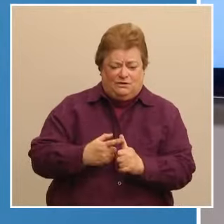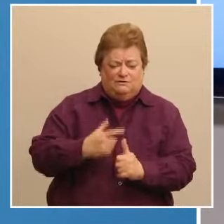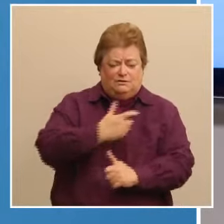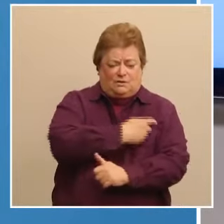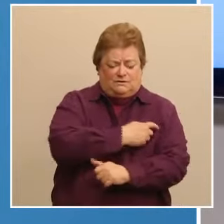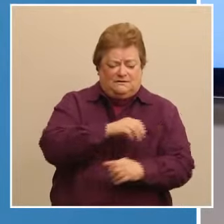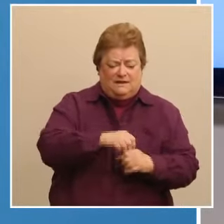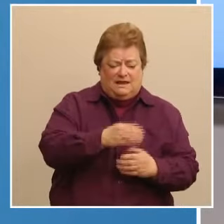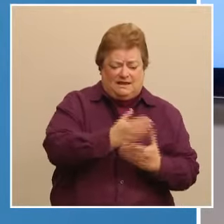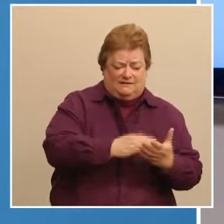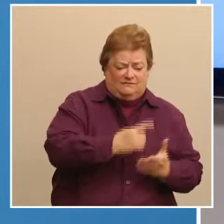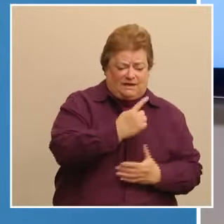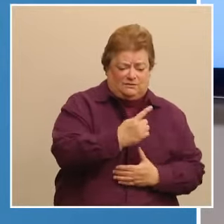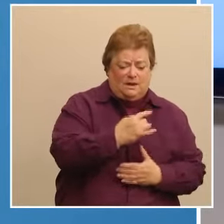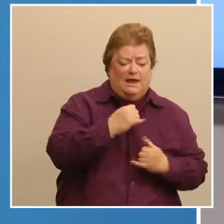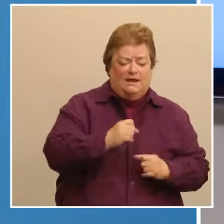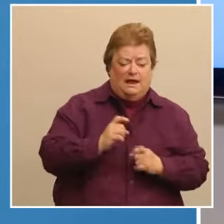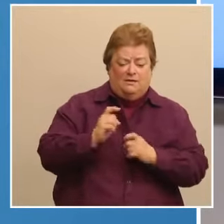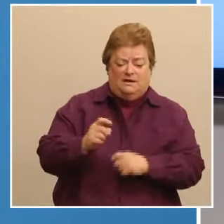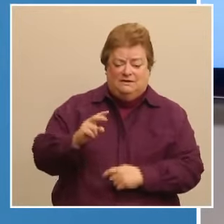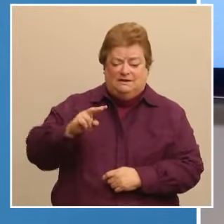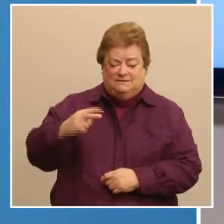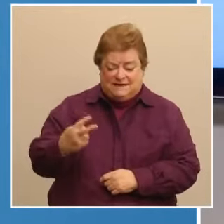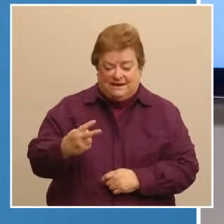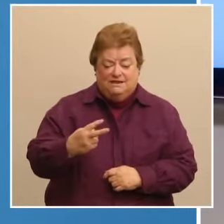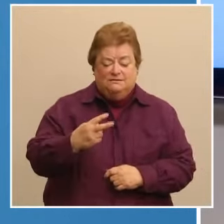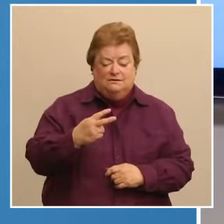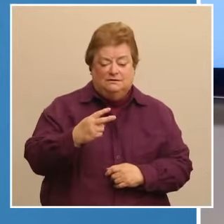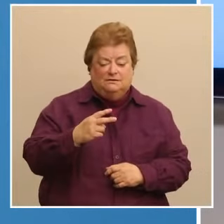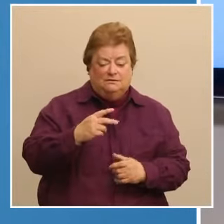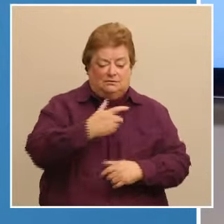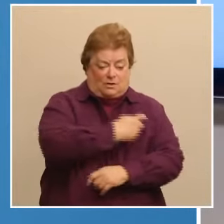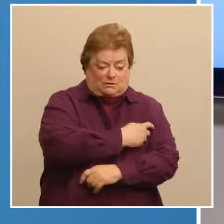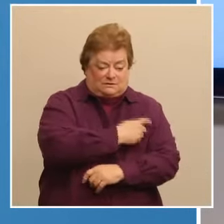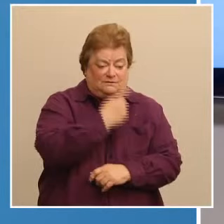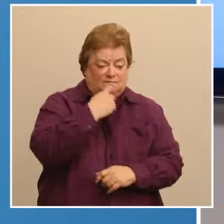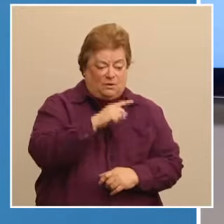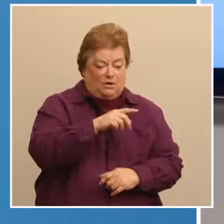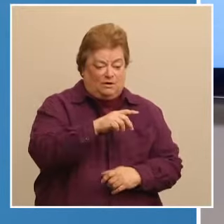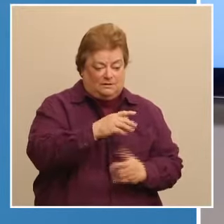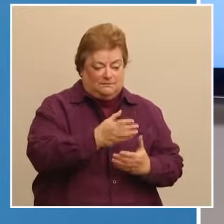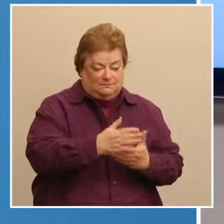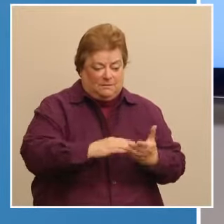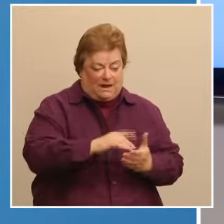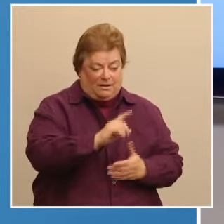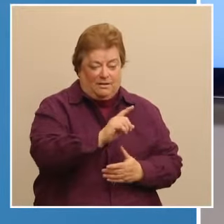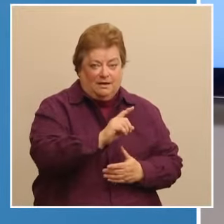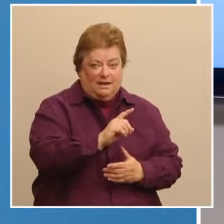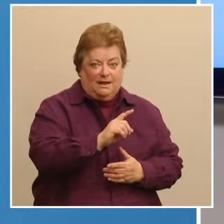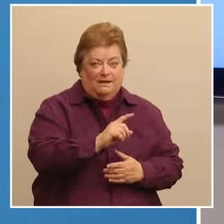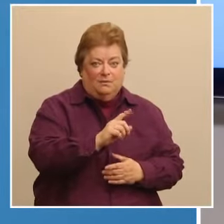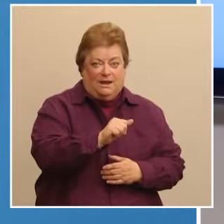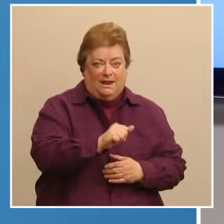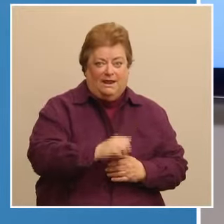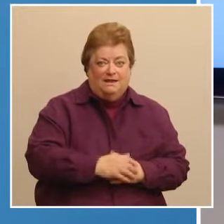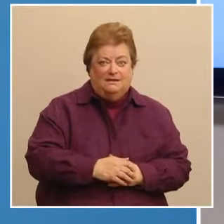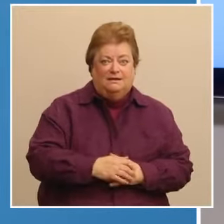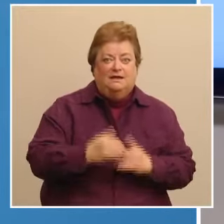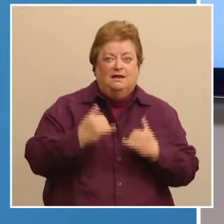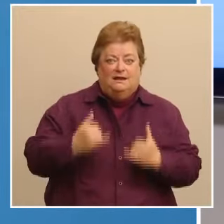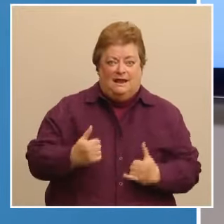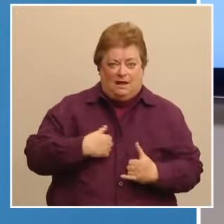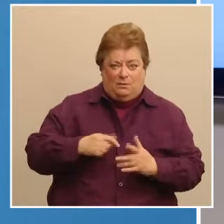1A, and we are now giving second doses to that priority group. Last week, we began vaccinating those in Phase